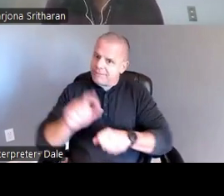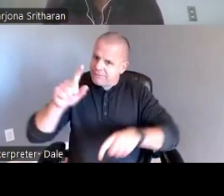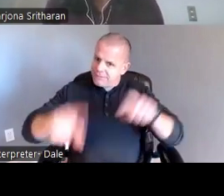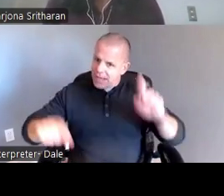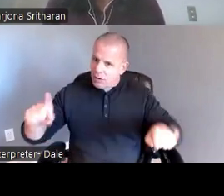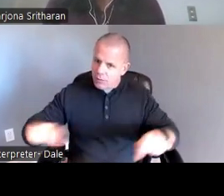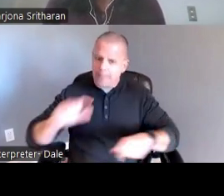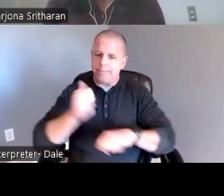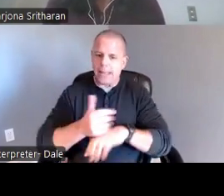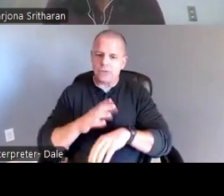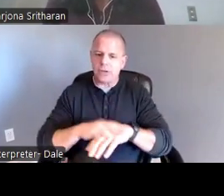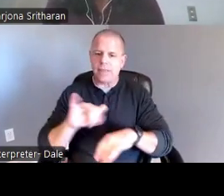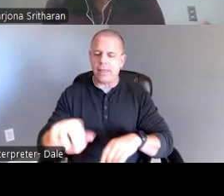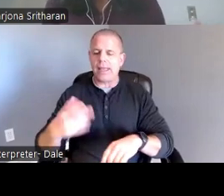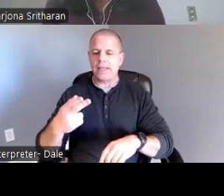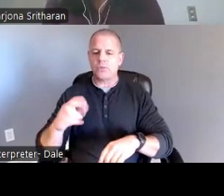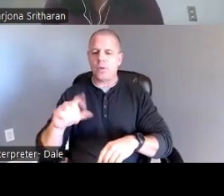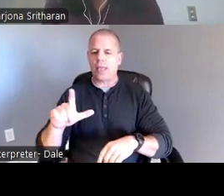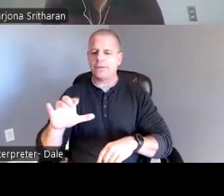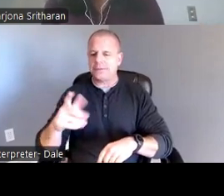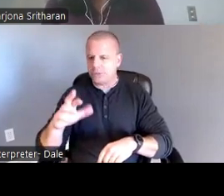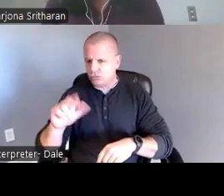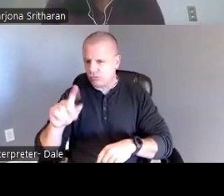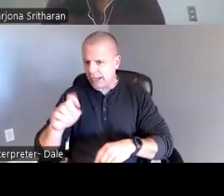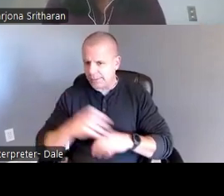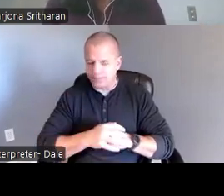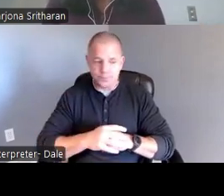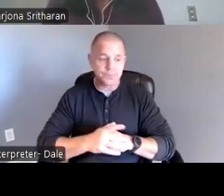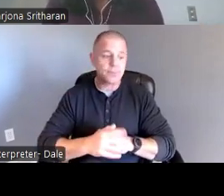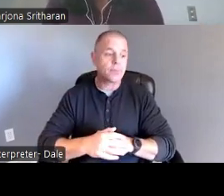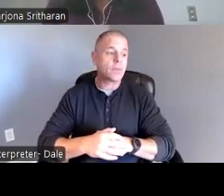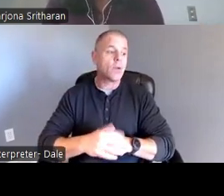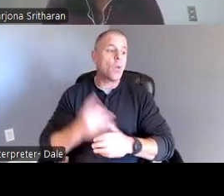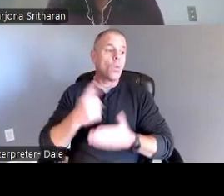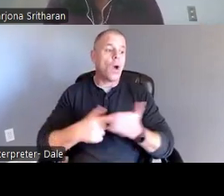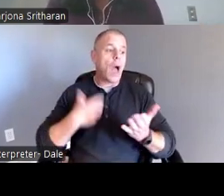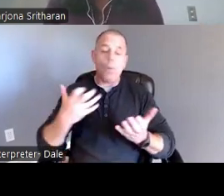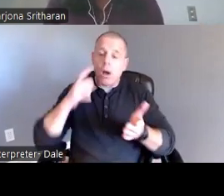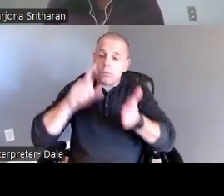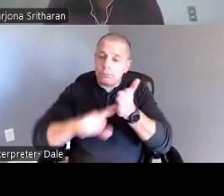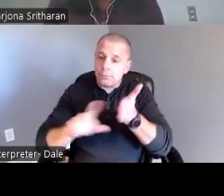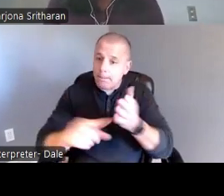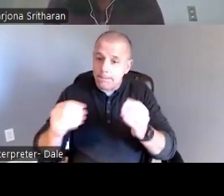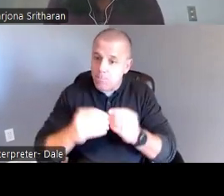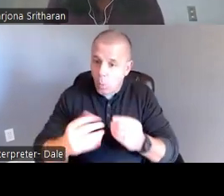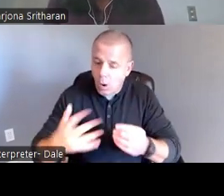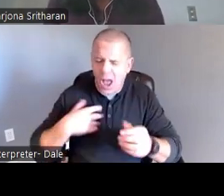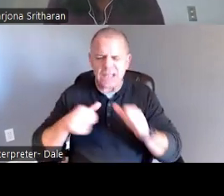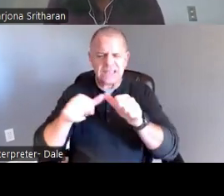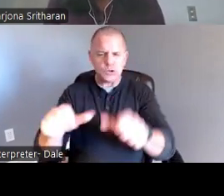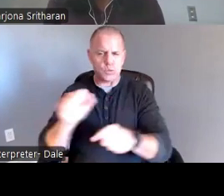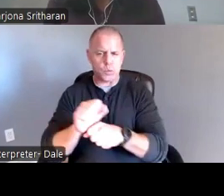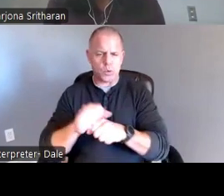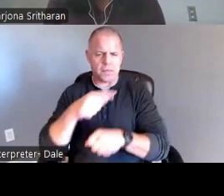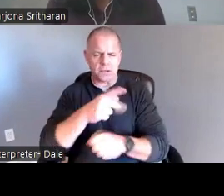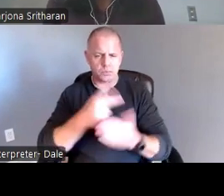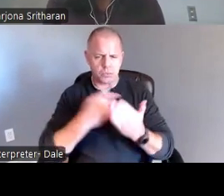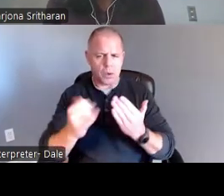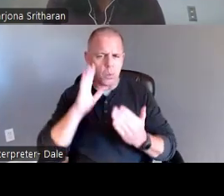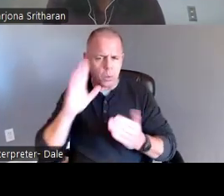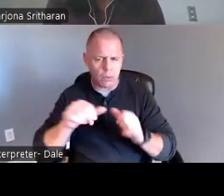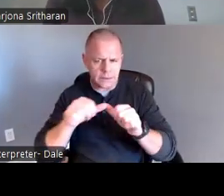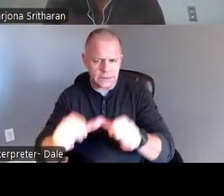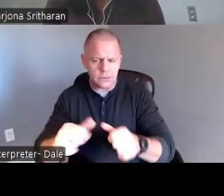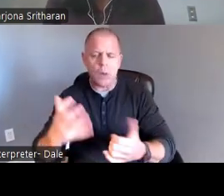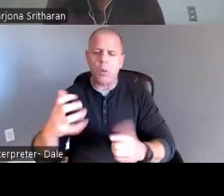HOLC grade. And for further research, or what I want to look into further as I continue to work on this project, is